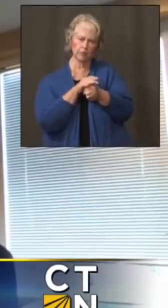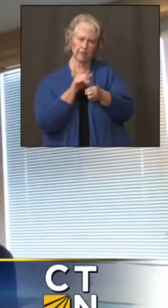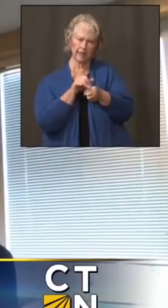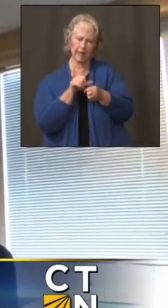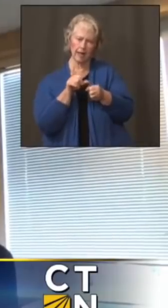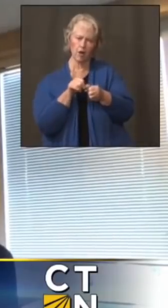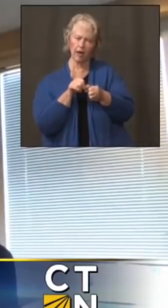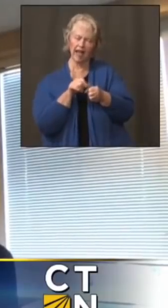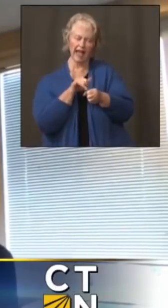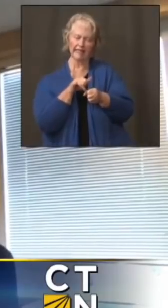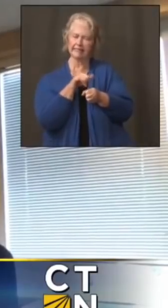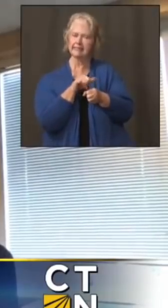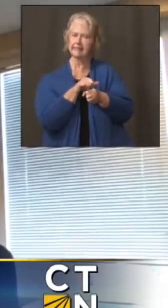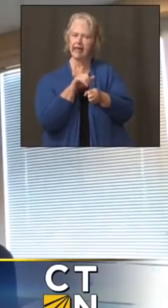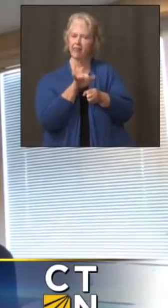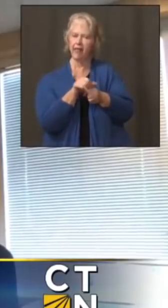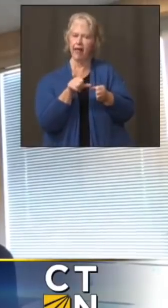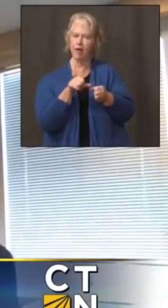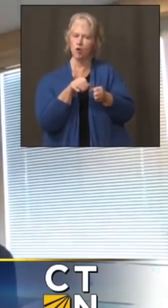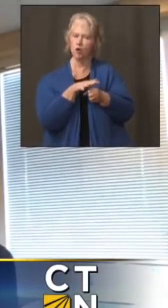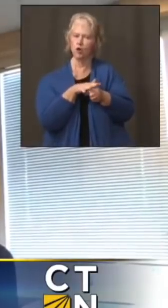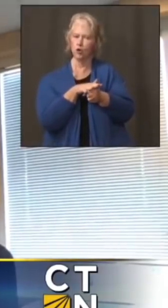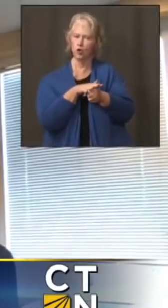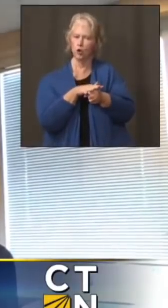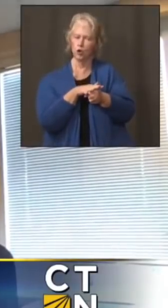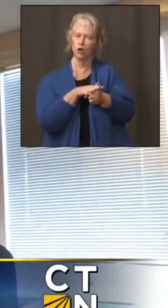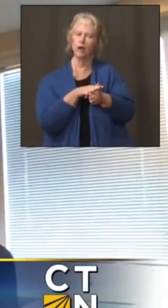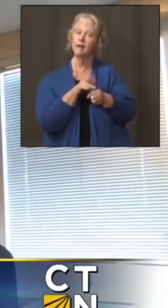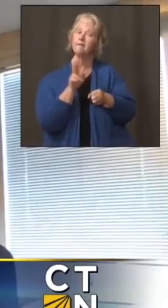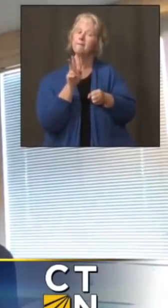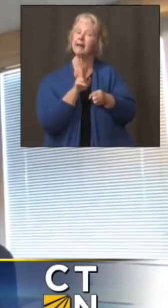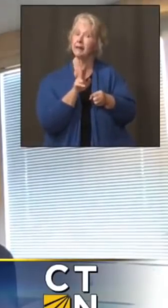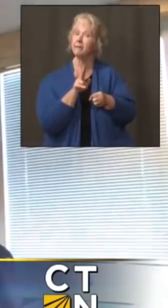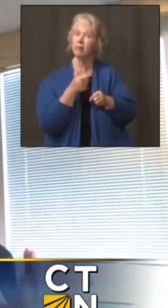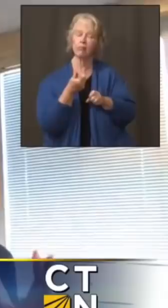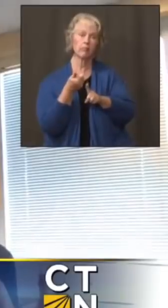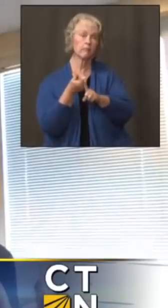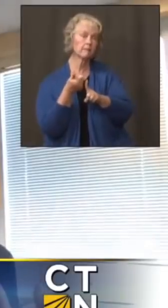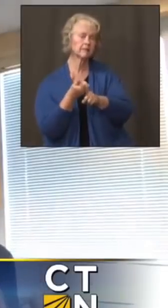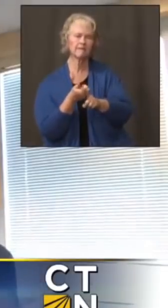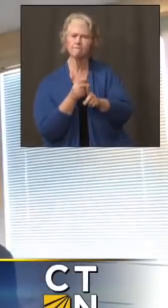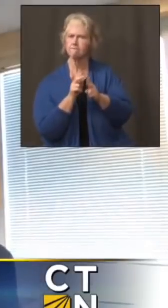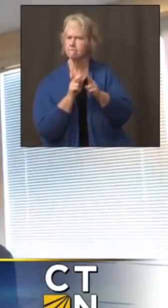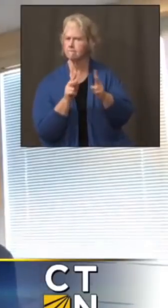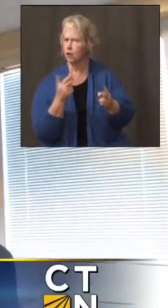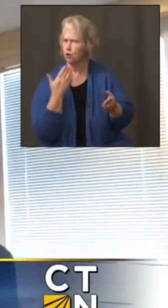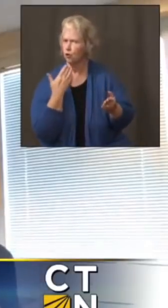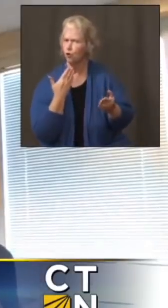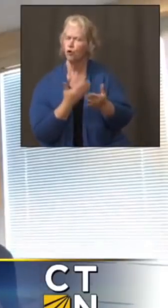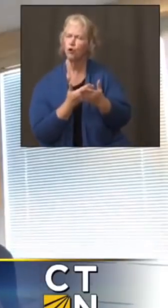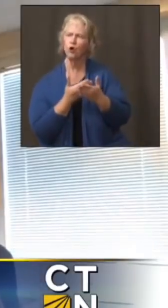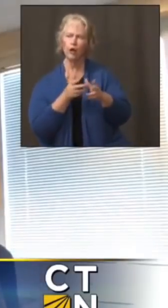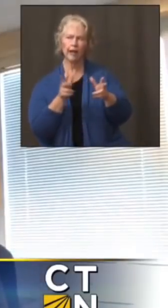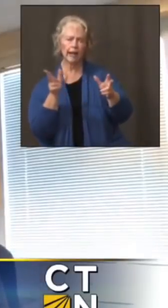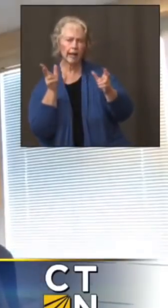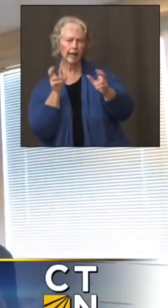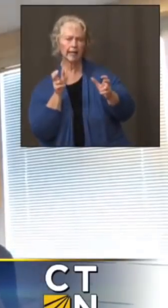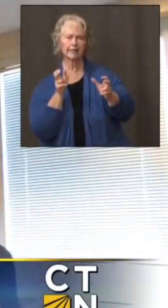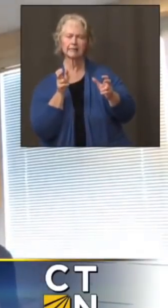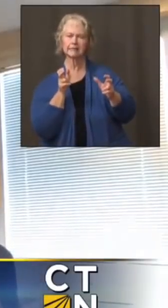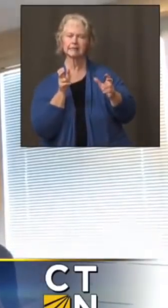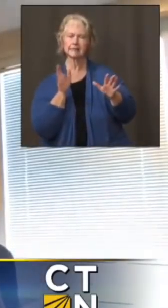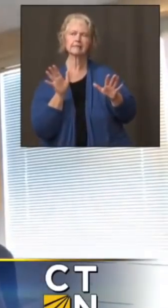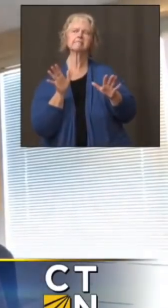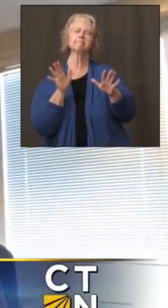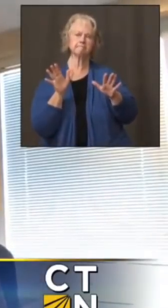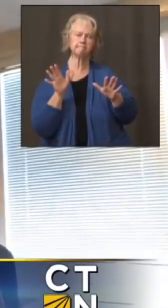it sort of stayed there. Because people did a really good job of listening to the advice and